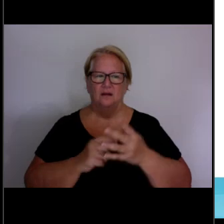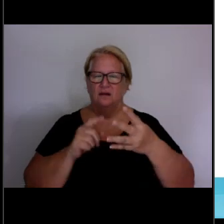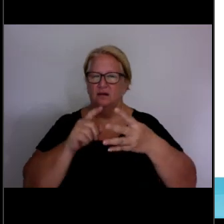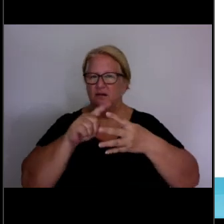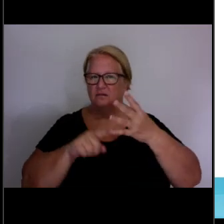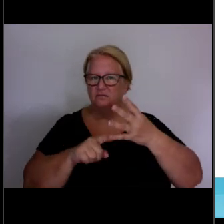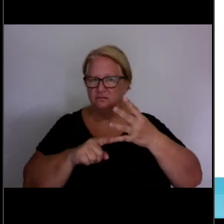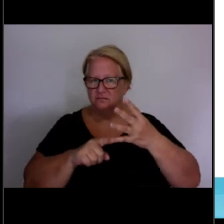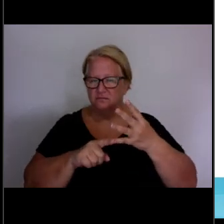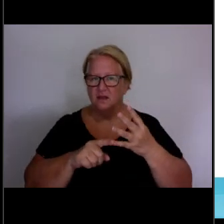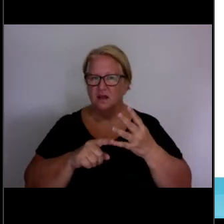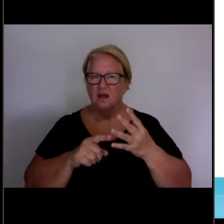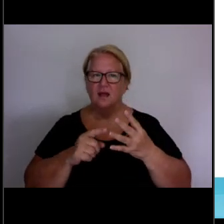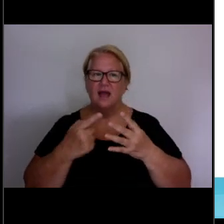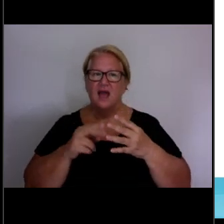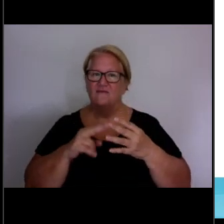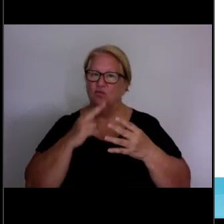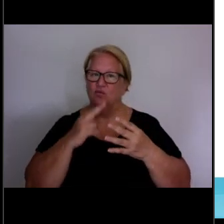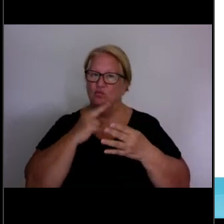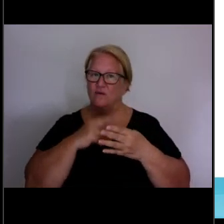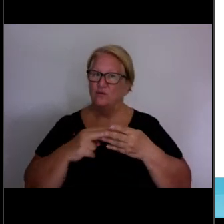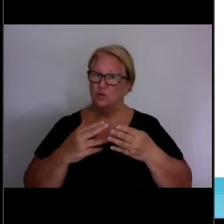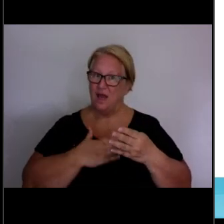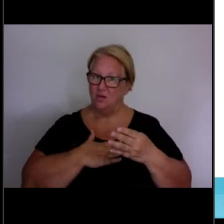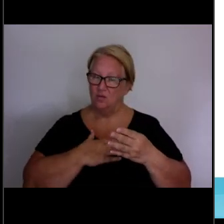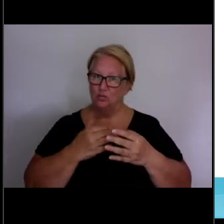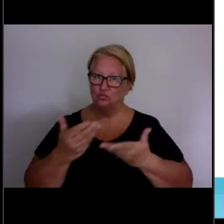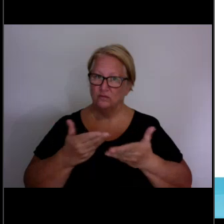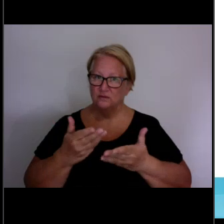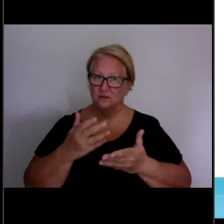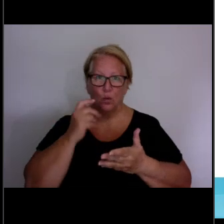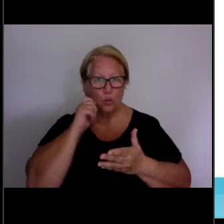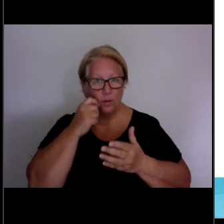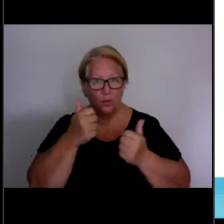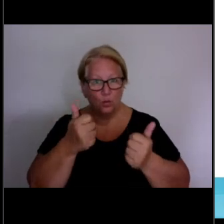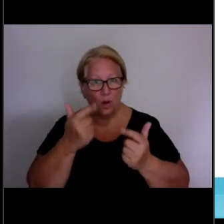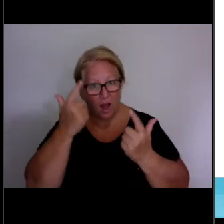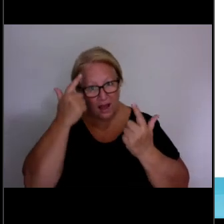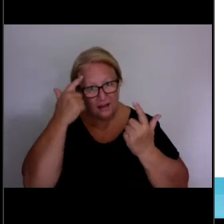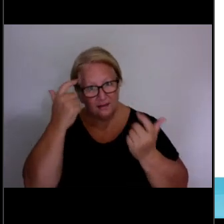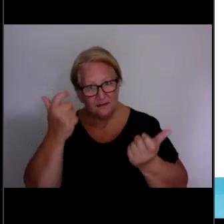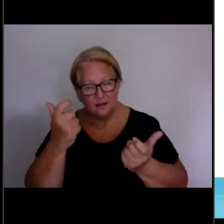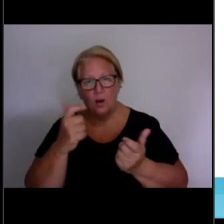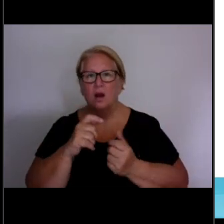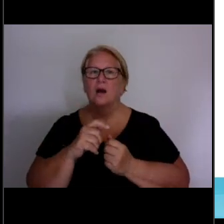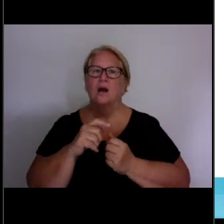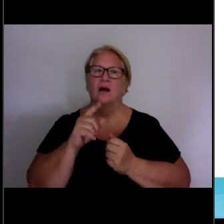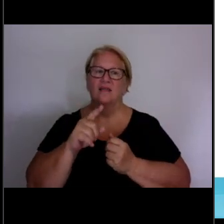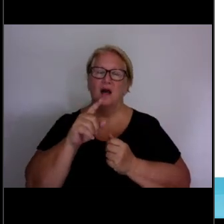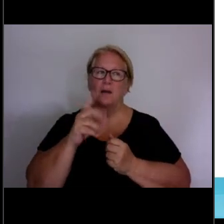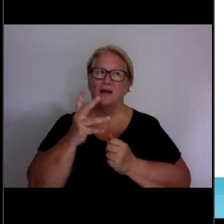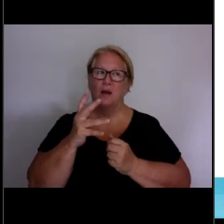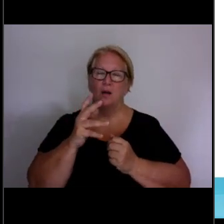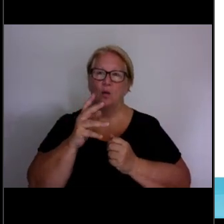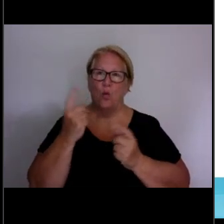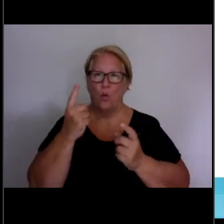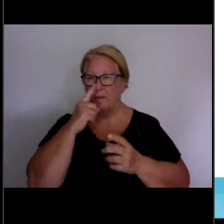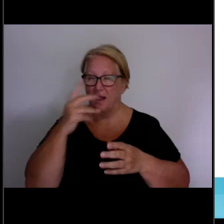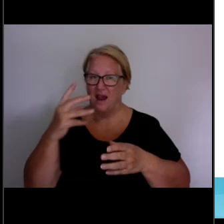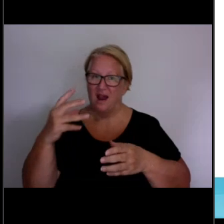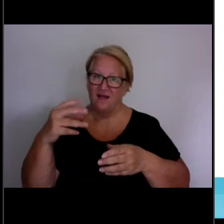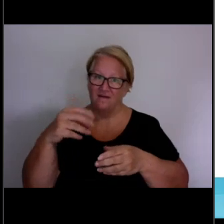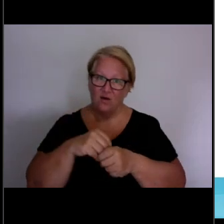whether a referral to our service might be a good idea that all parties consent